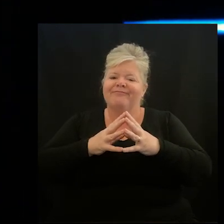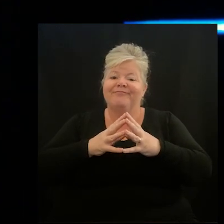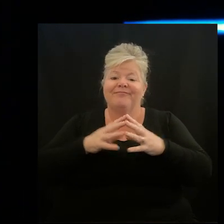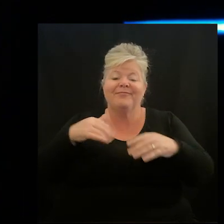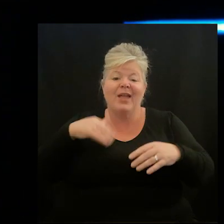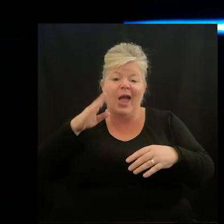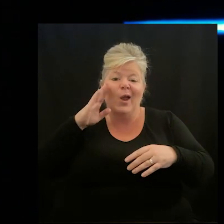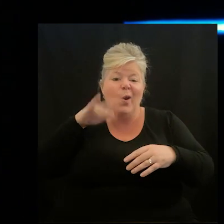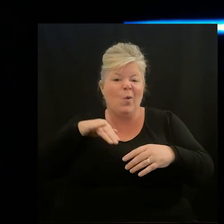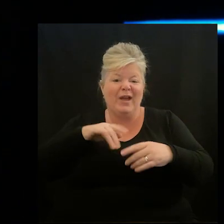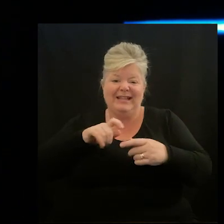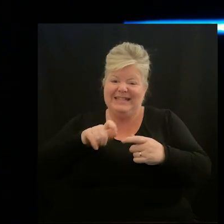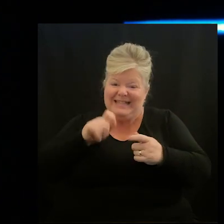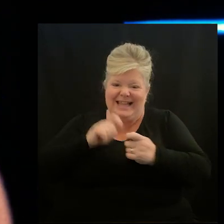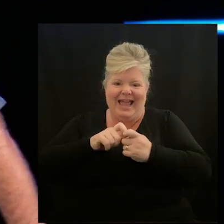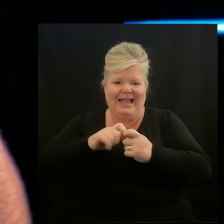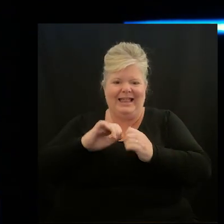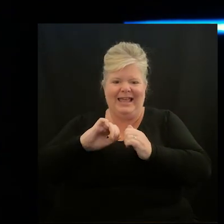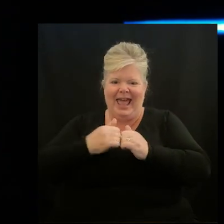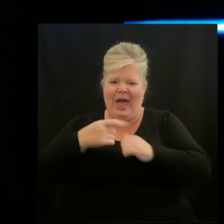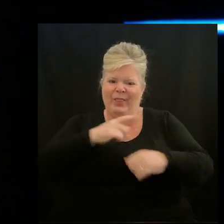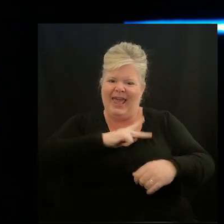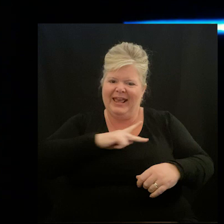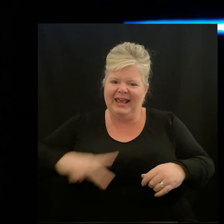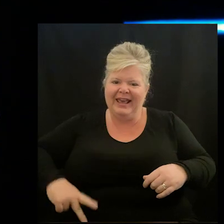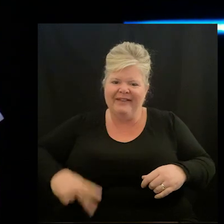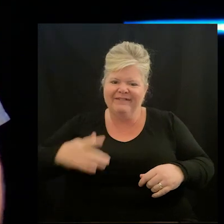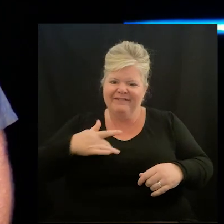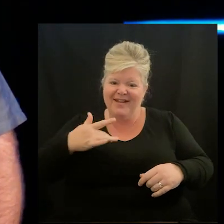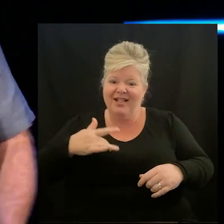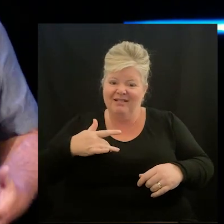that I know exactly how Jehoshaphat feels.